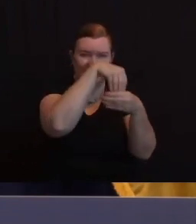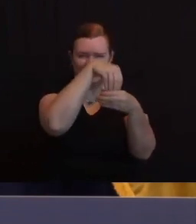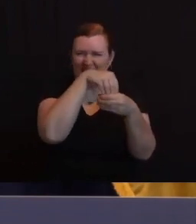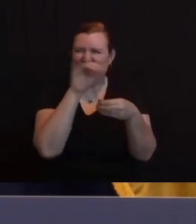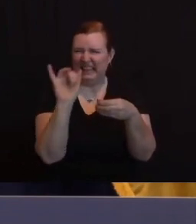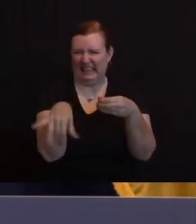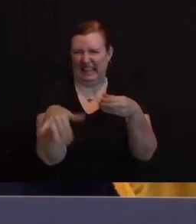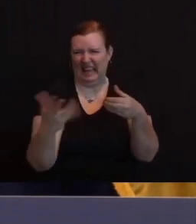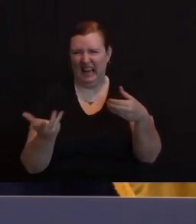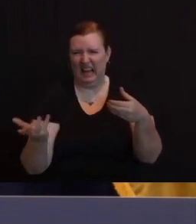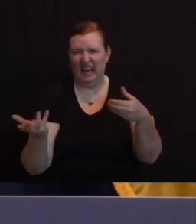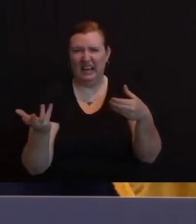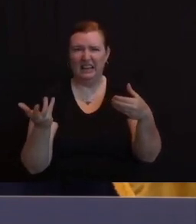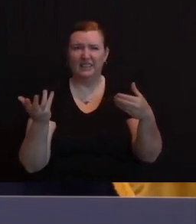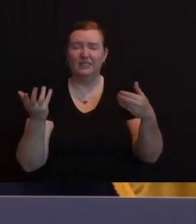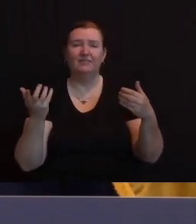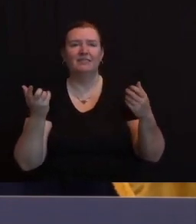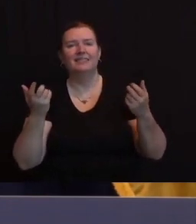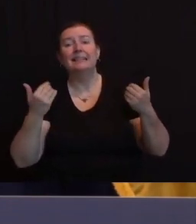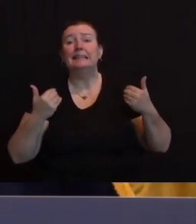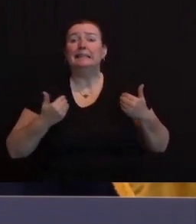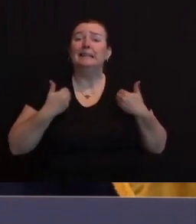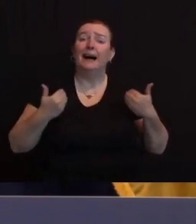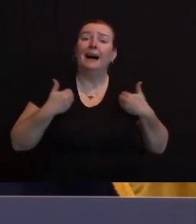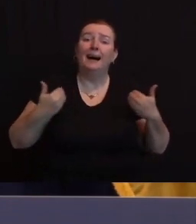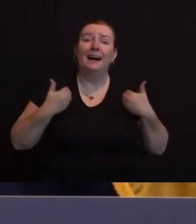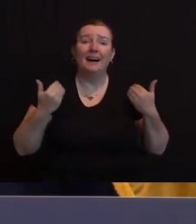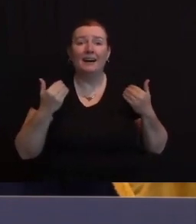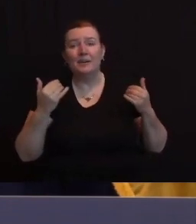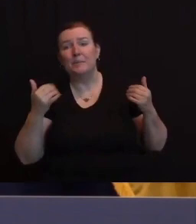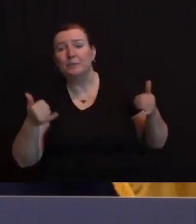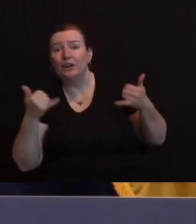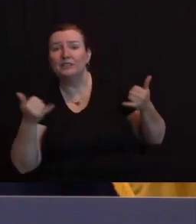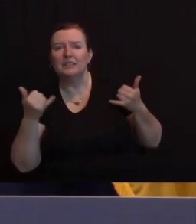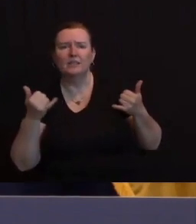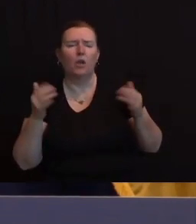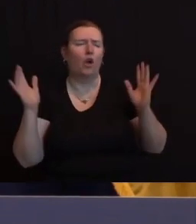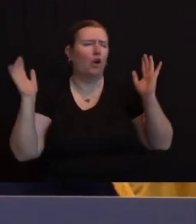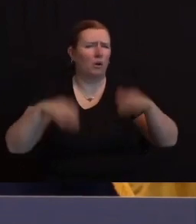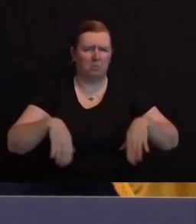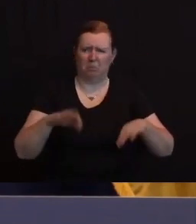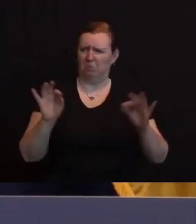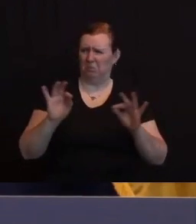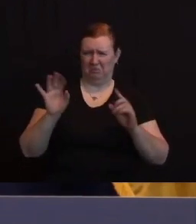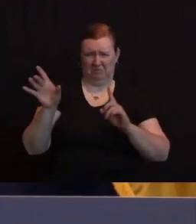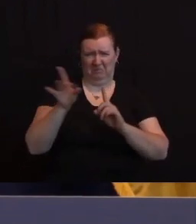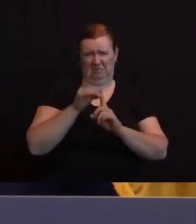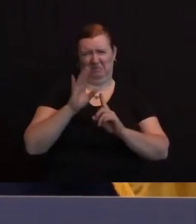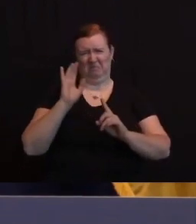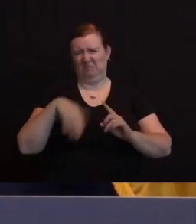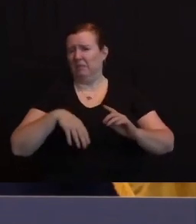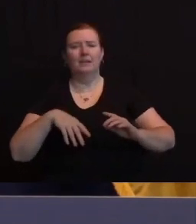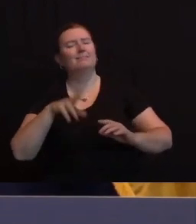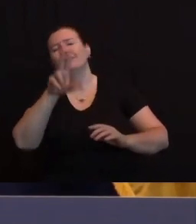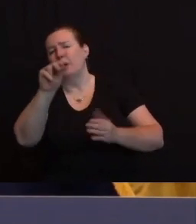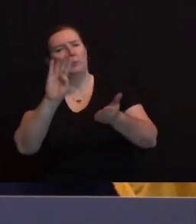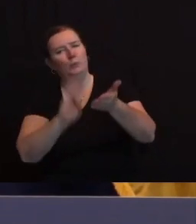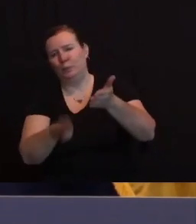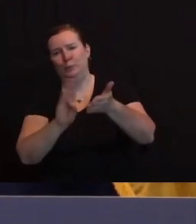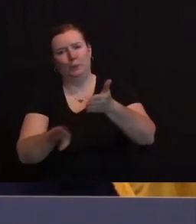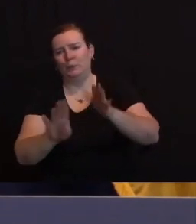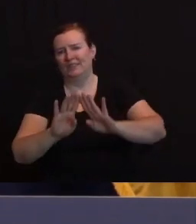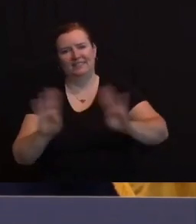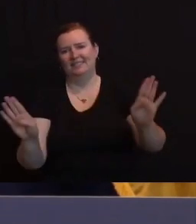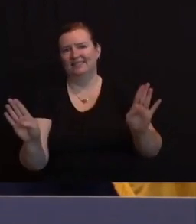and hopefully less susceptible to the ravages of COVID-19 is not an excuse to let your guard down. You are not